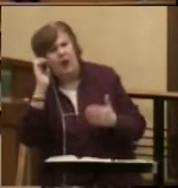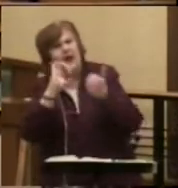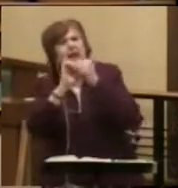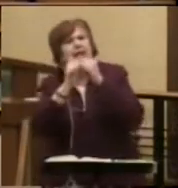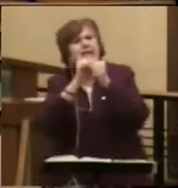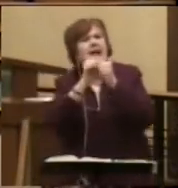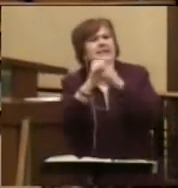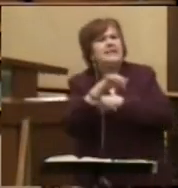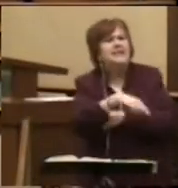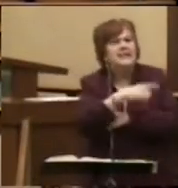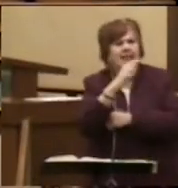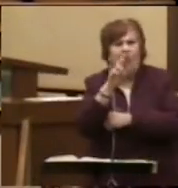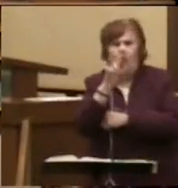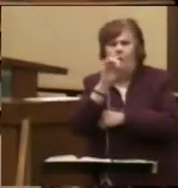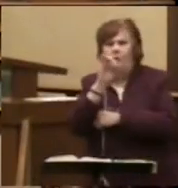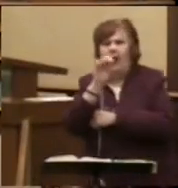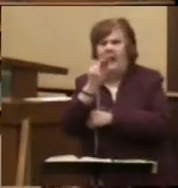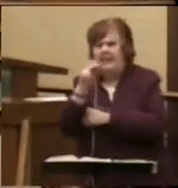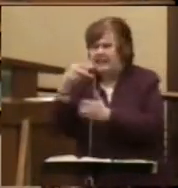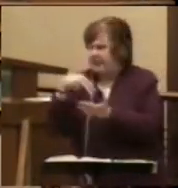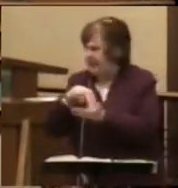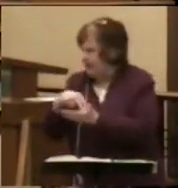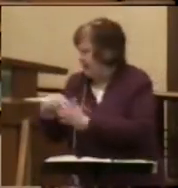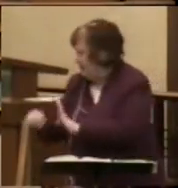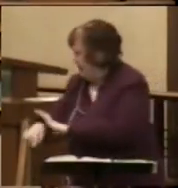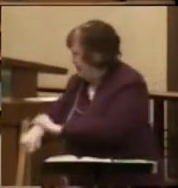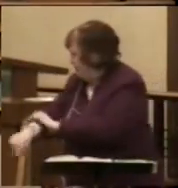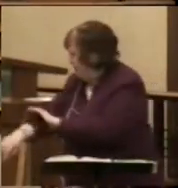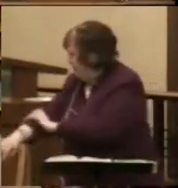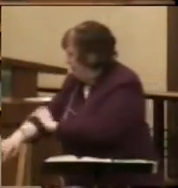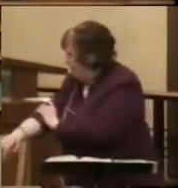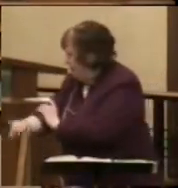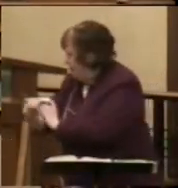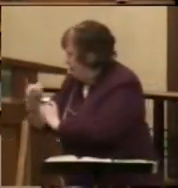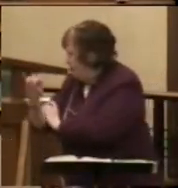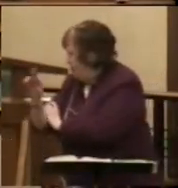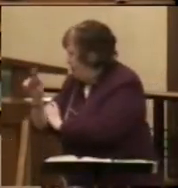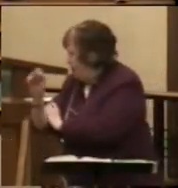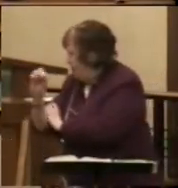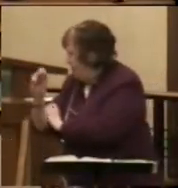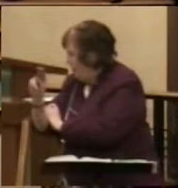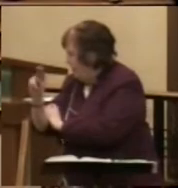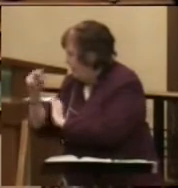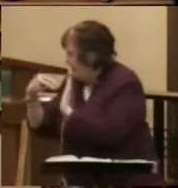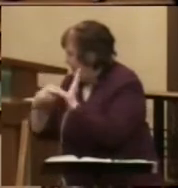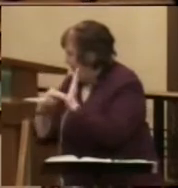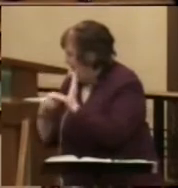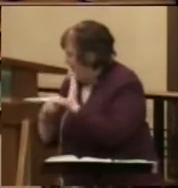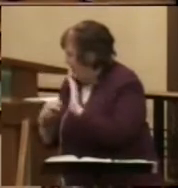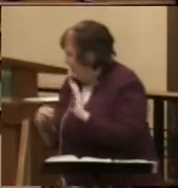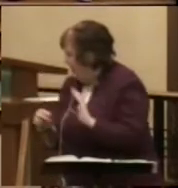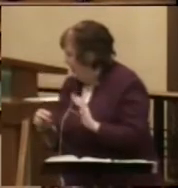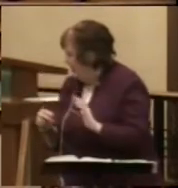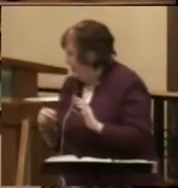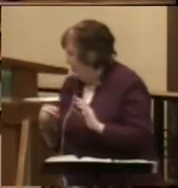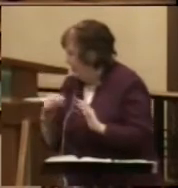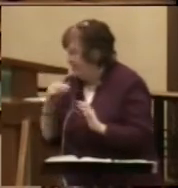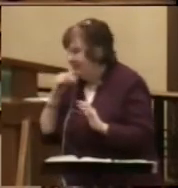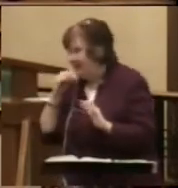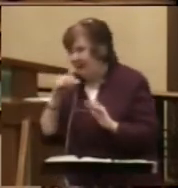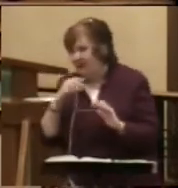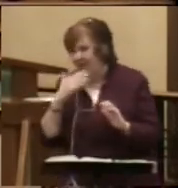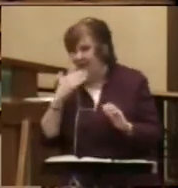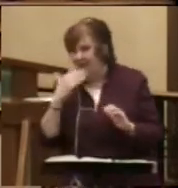today. Ryan, stand up. Joran, stand up. This is not going to go well for you,